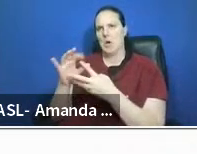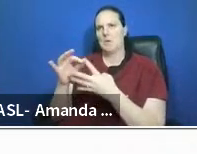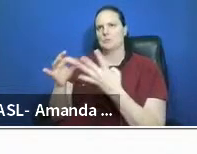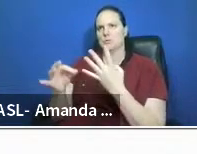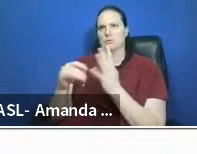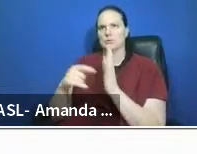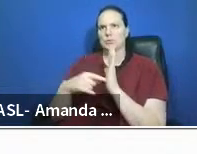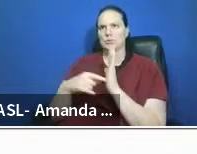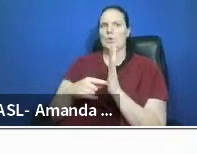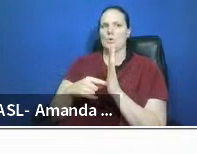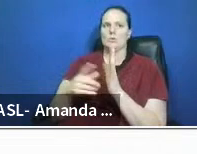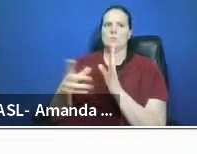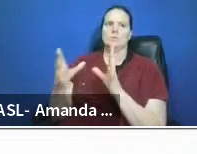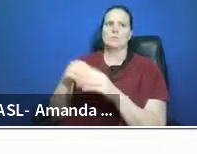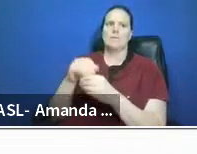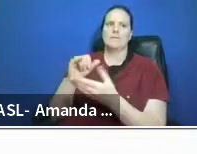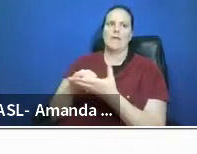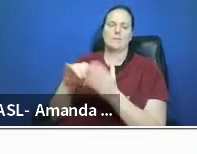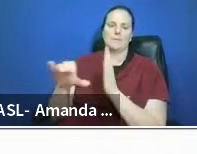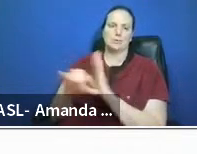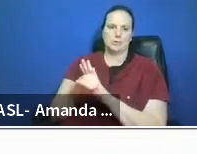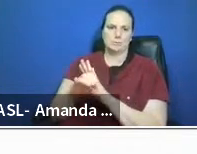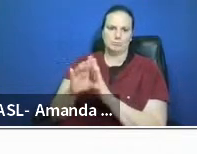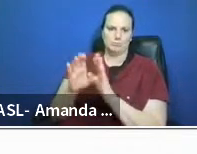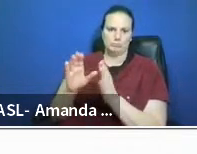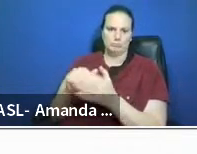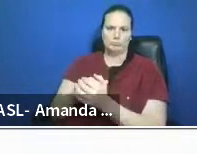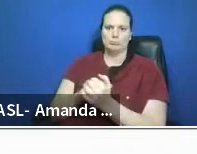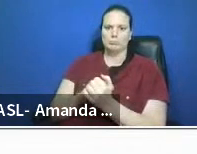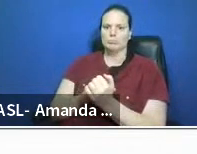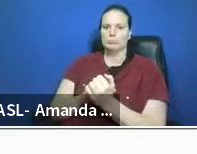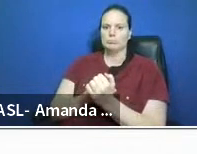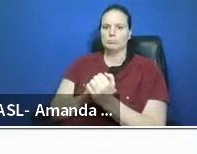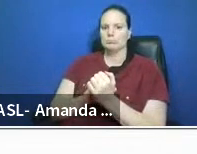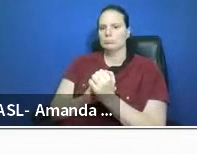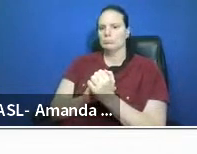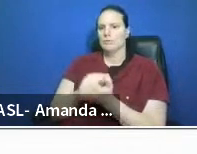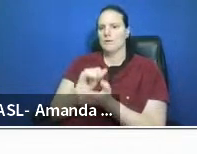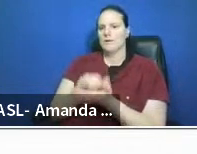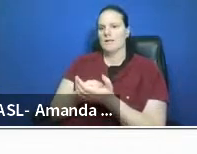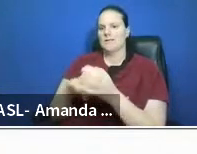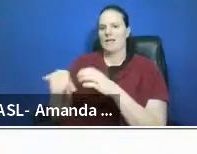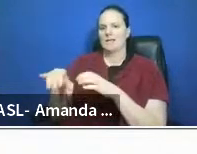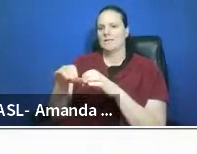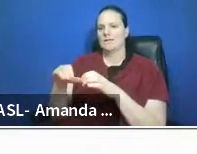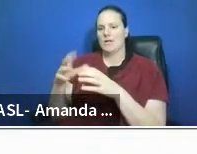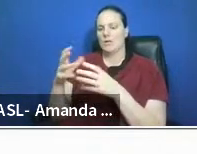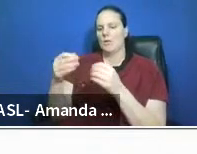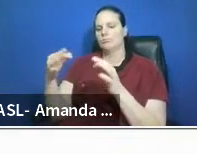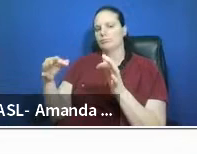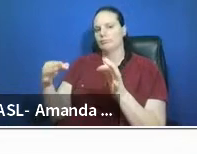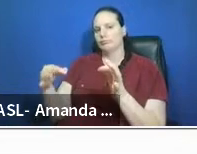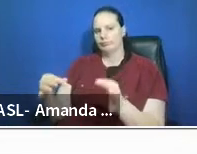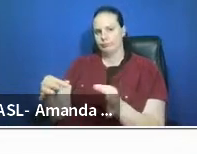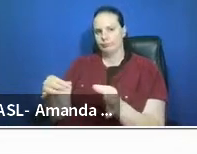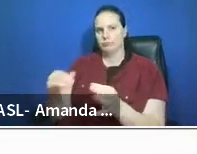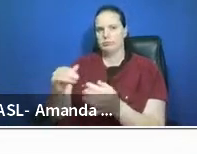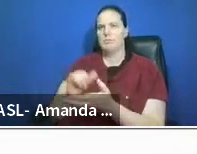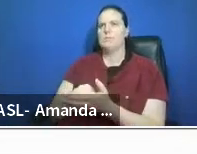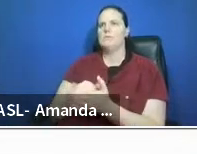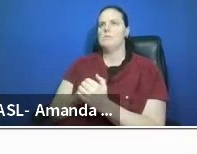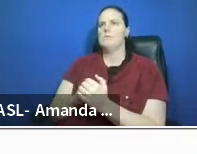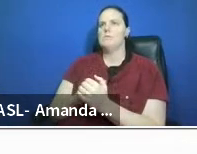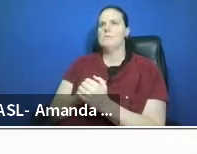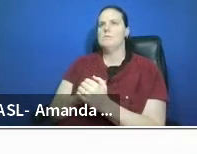that are shown all within that collective graphic. That's about the activity that I wanted to walk through. I didn't mention